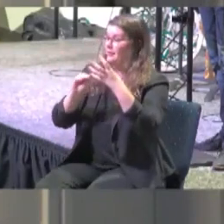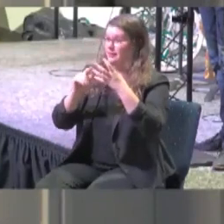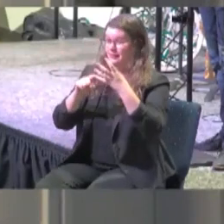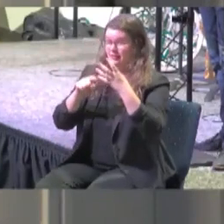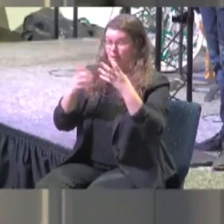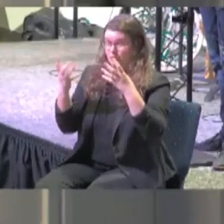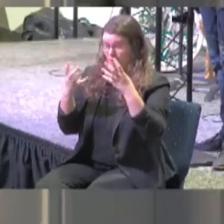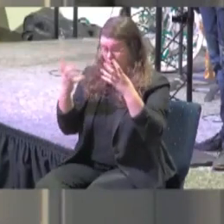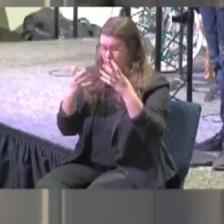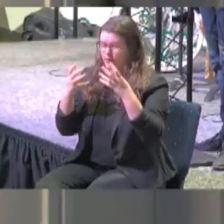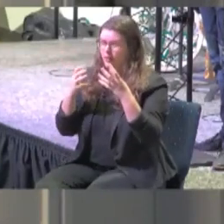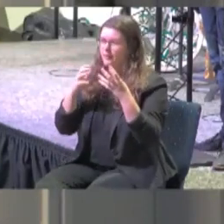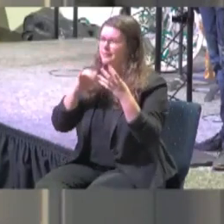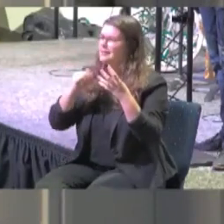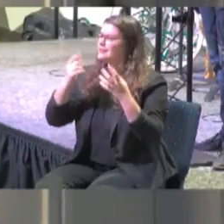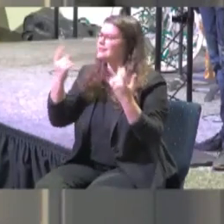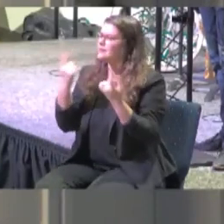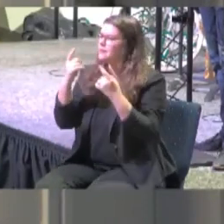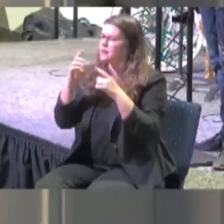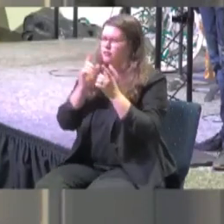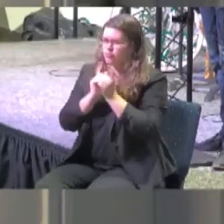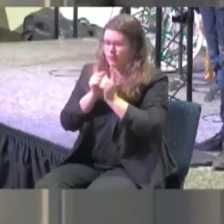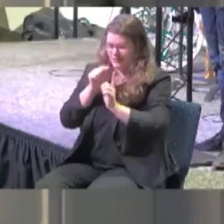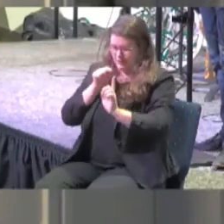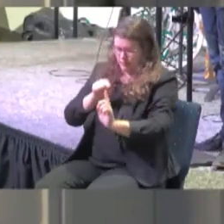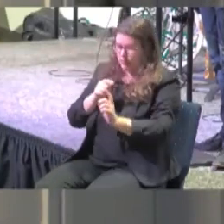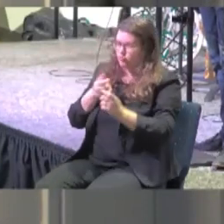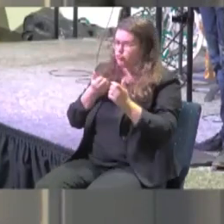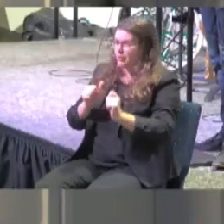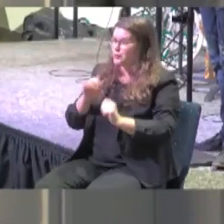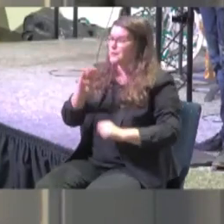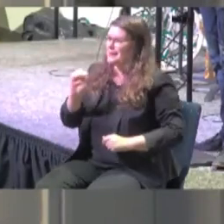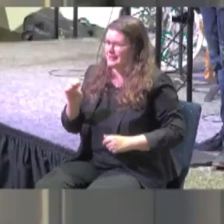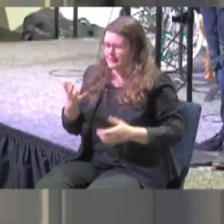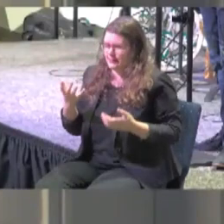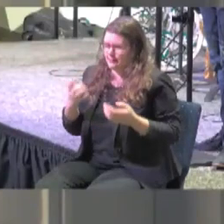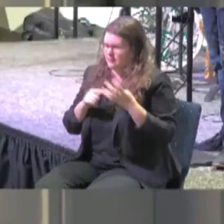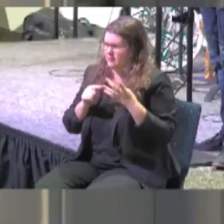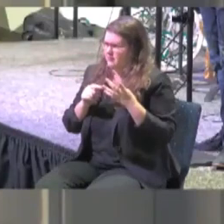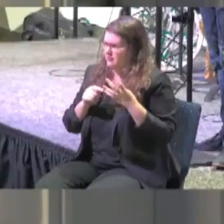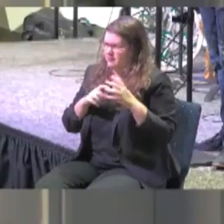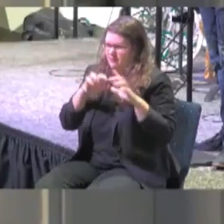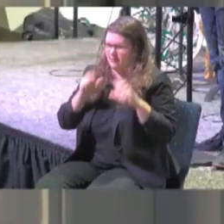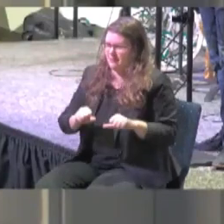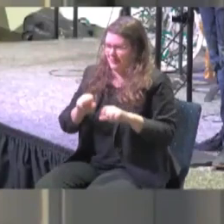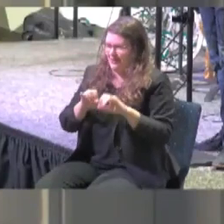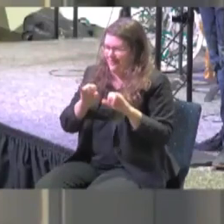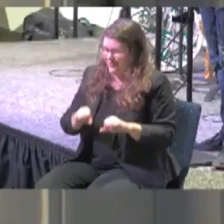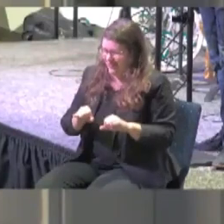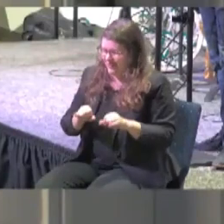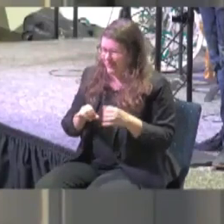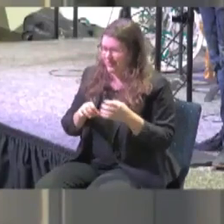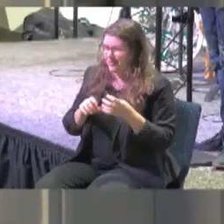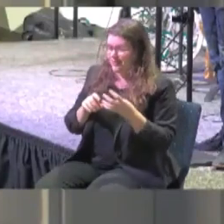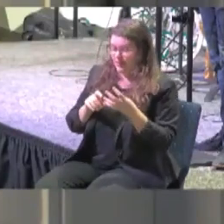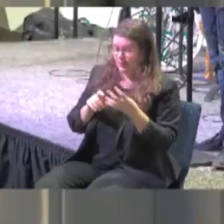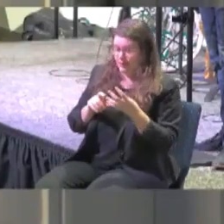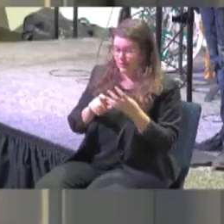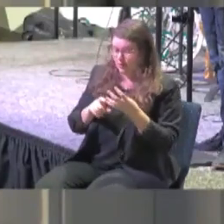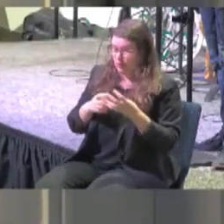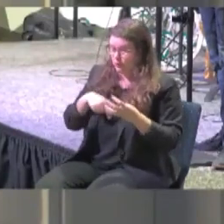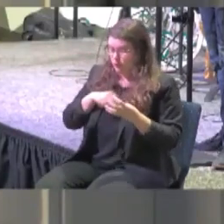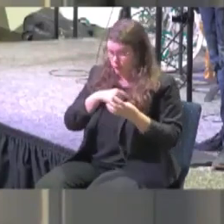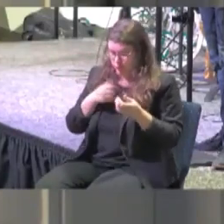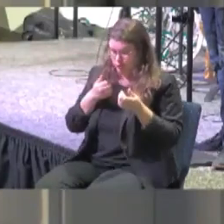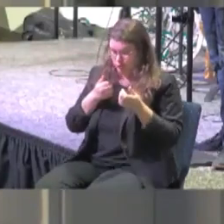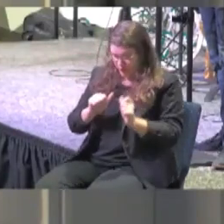that the translation, something that the translation is intending to be, not something that it's intending to achieve in people. There's all sorts of